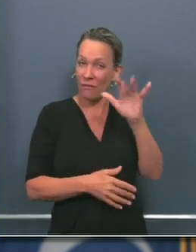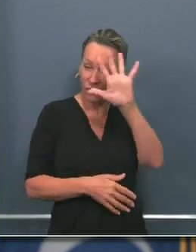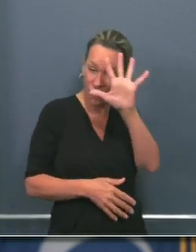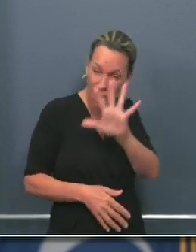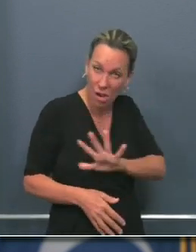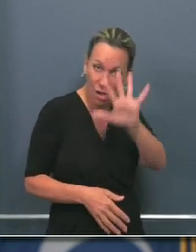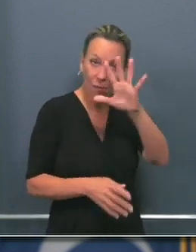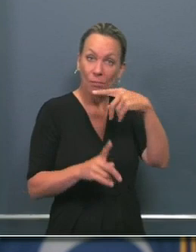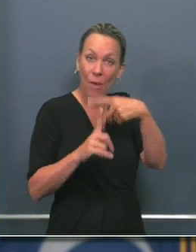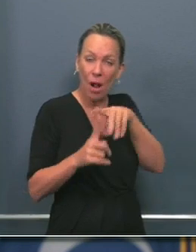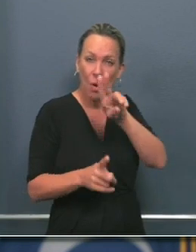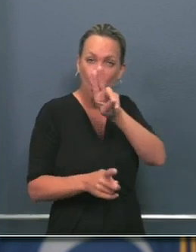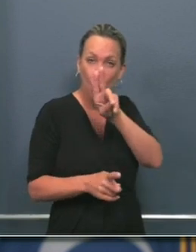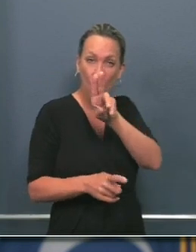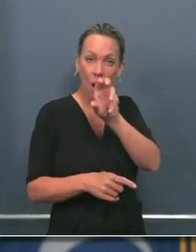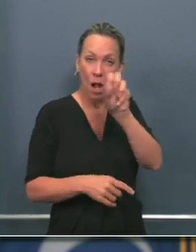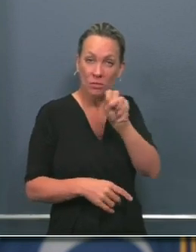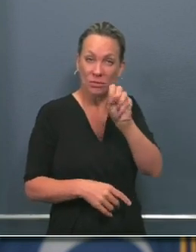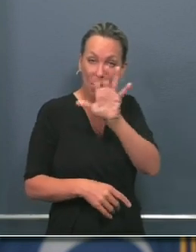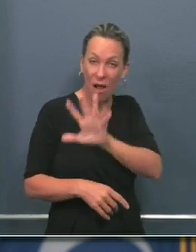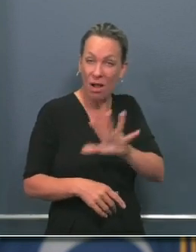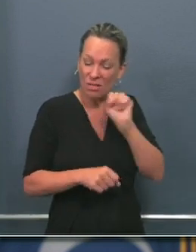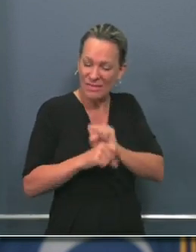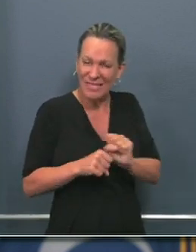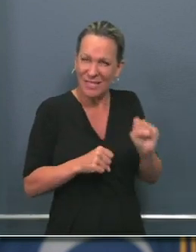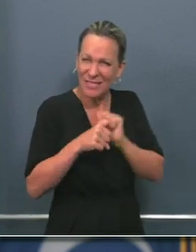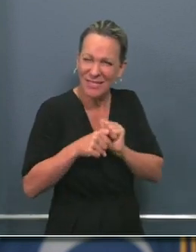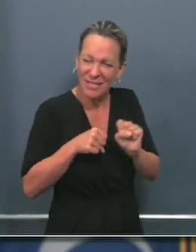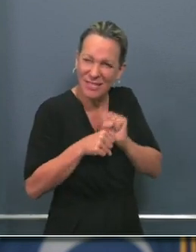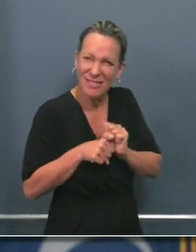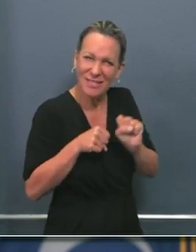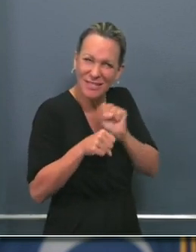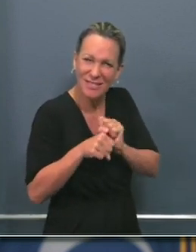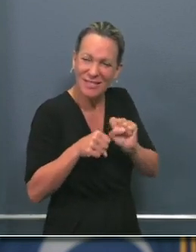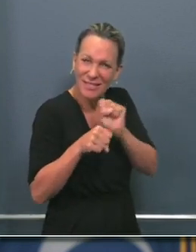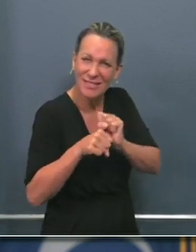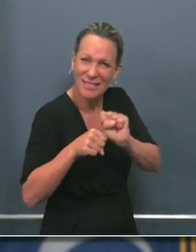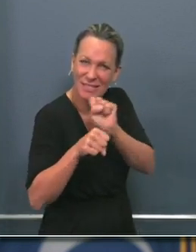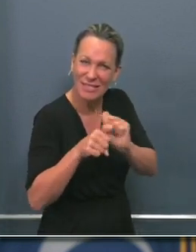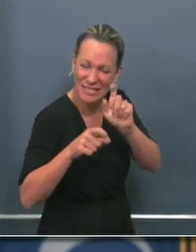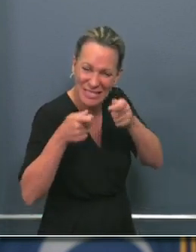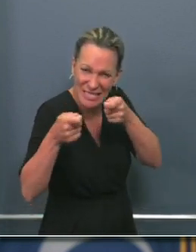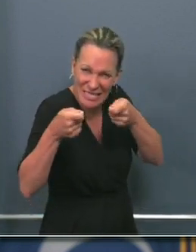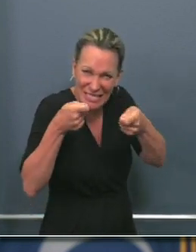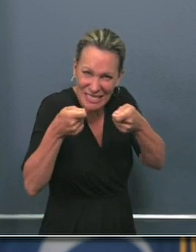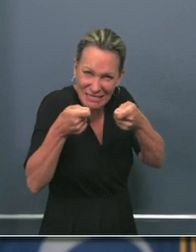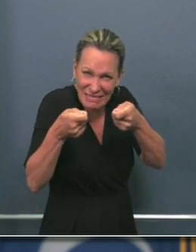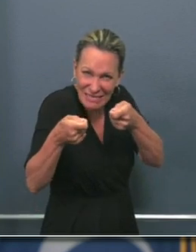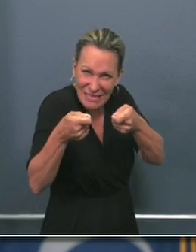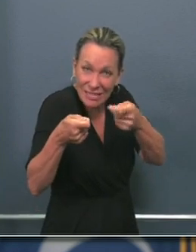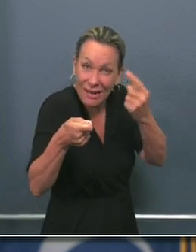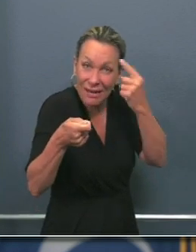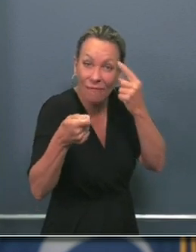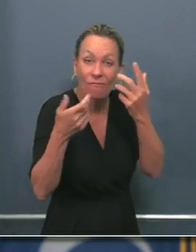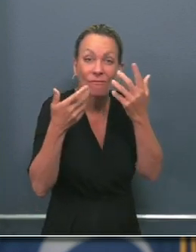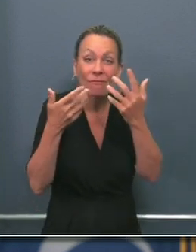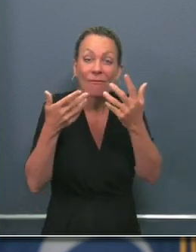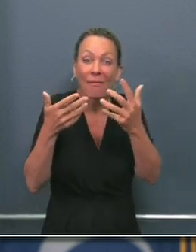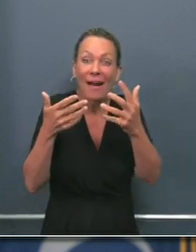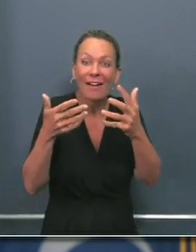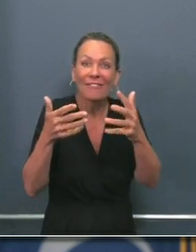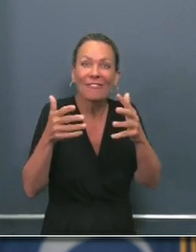by no stretch of the imagination is this virus behind us. And I just cannot be more, I